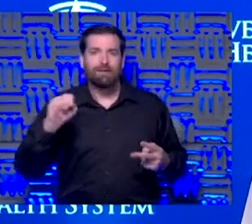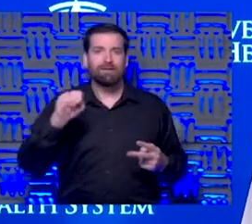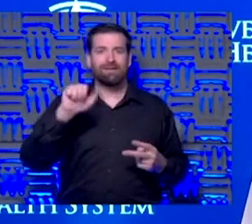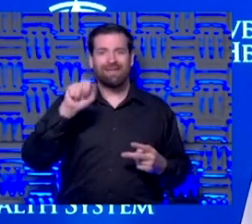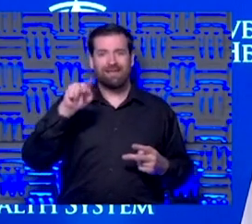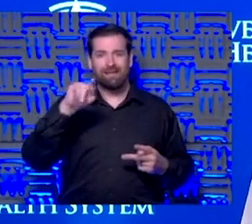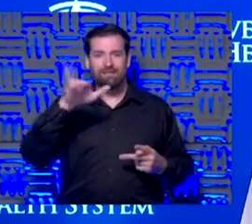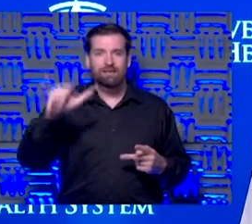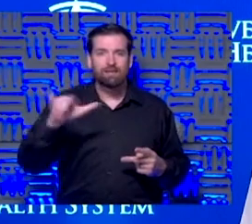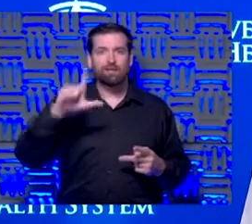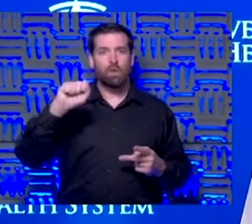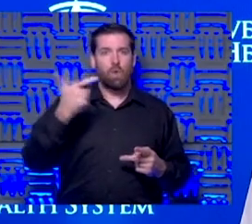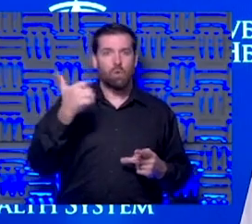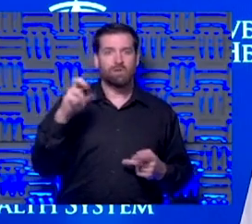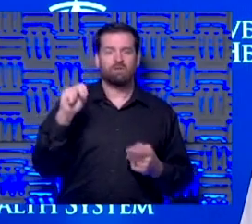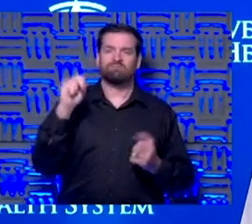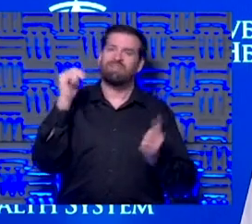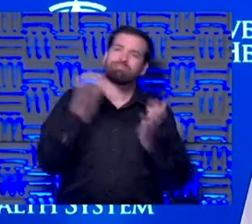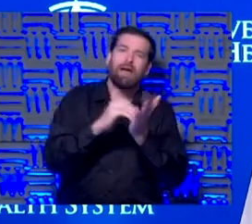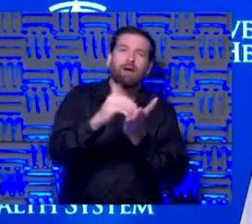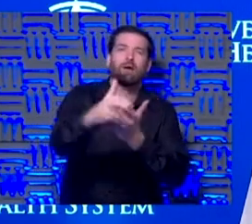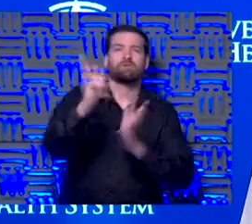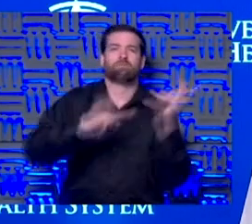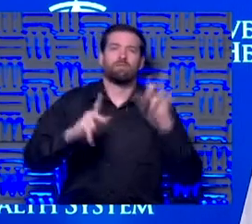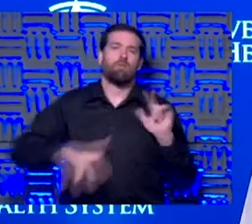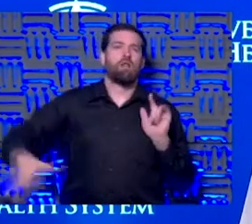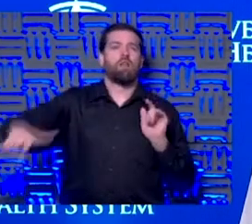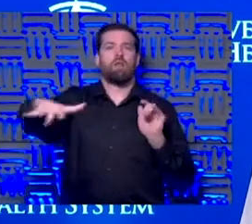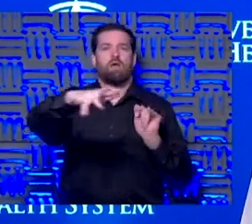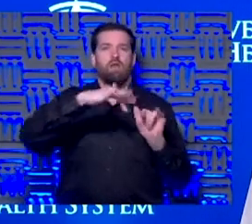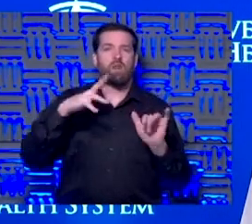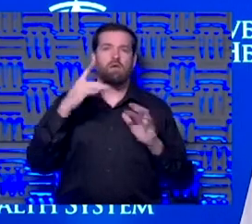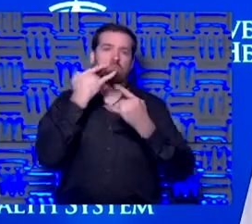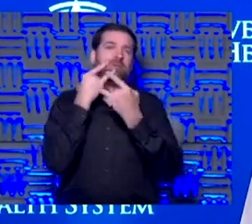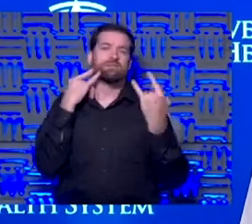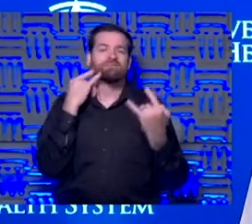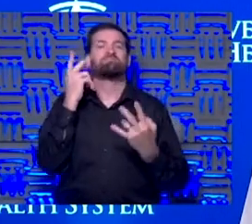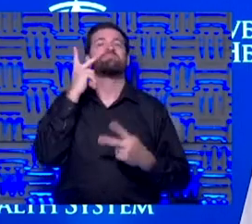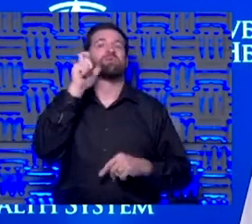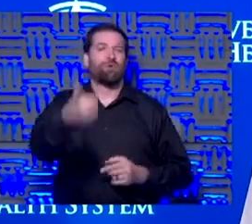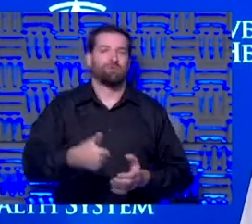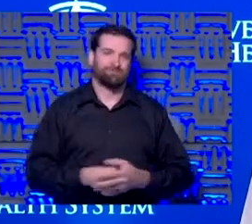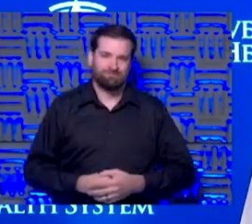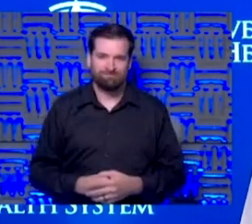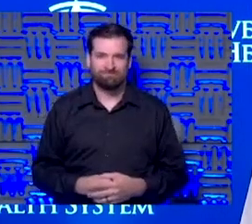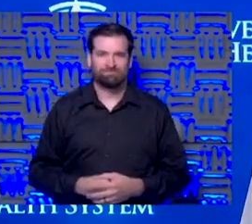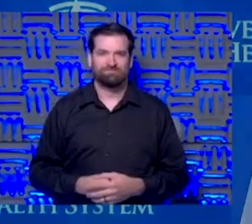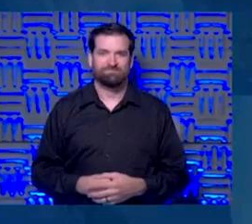Anthony and Logan and the thousands of other people out there who are wearing their masks. We'll see you tomorrow.